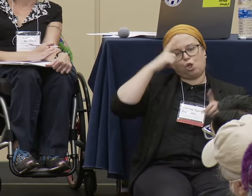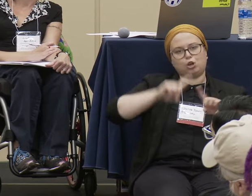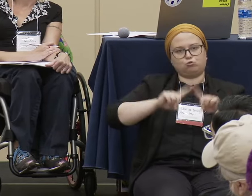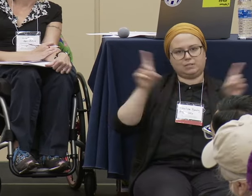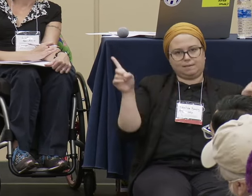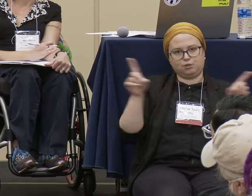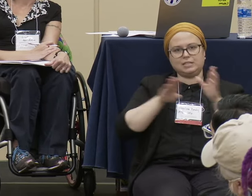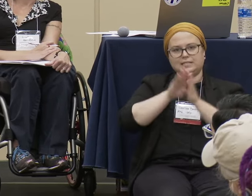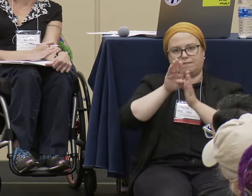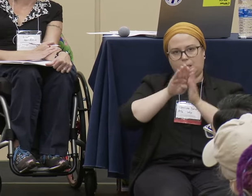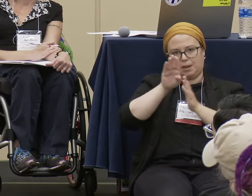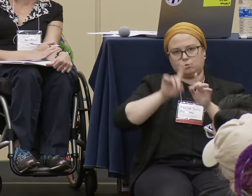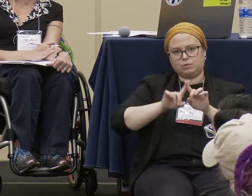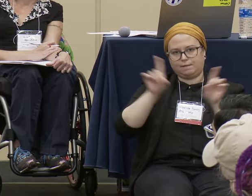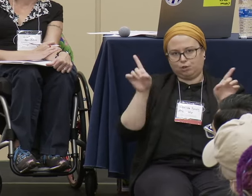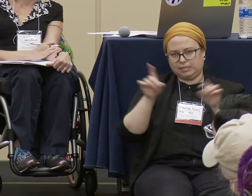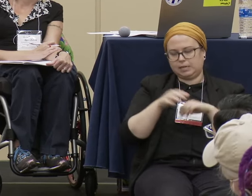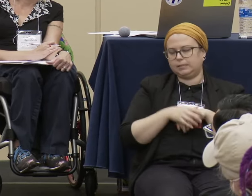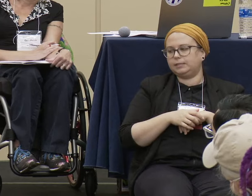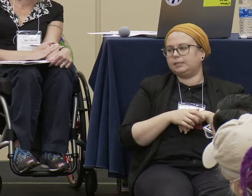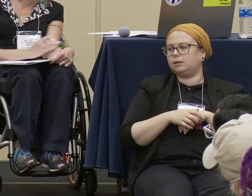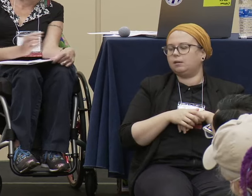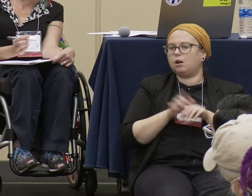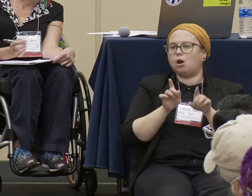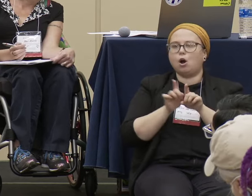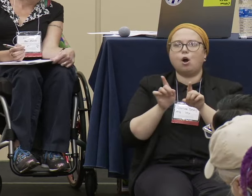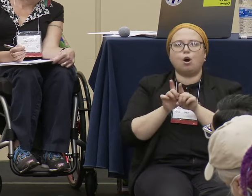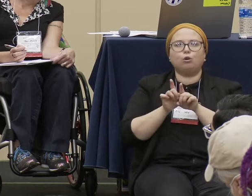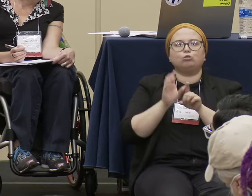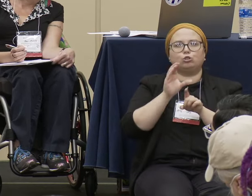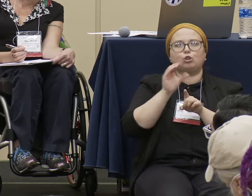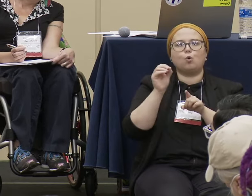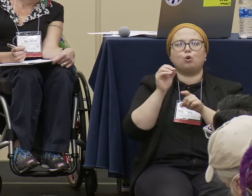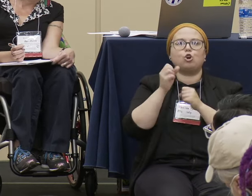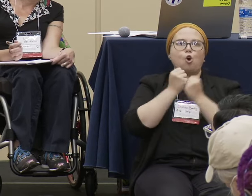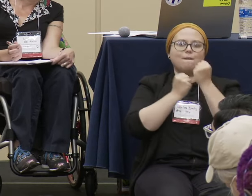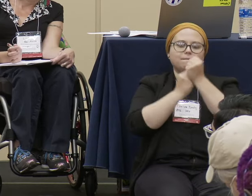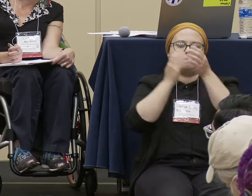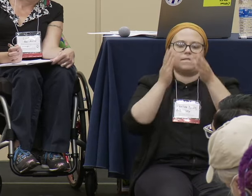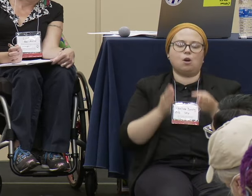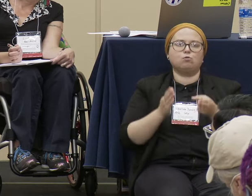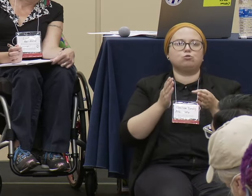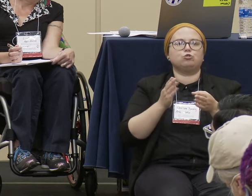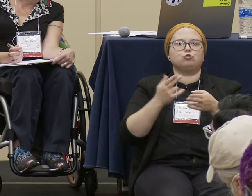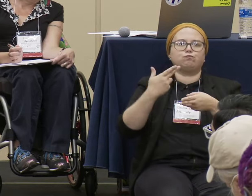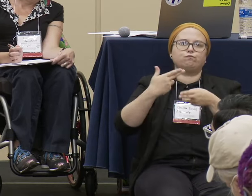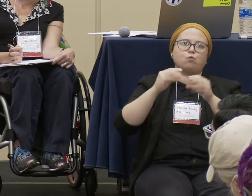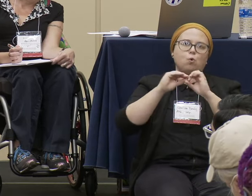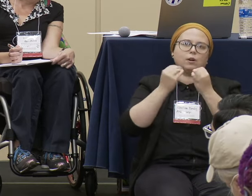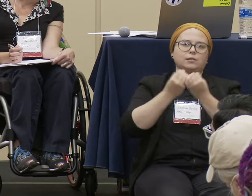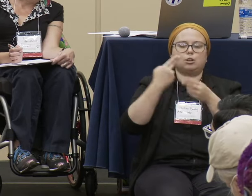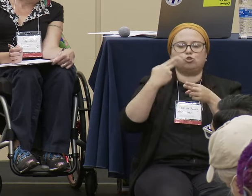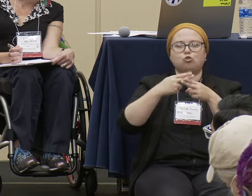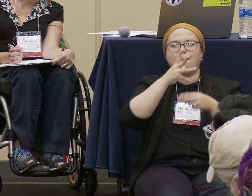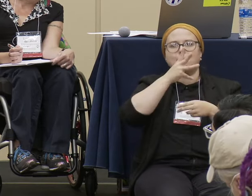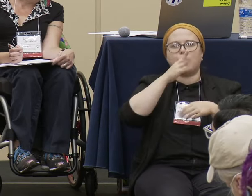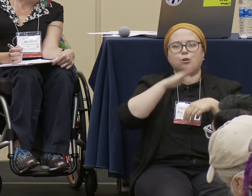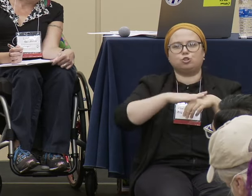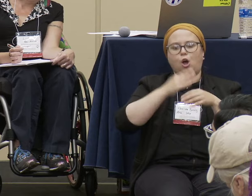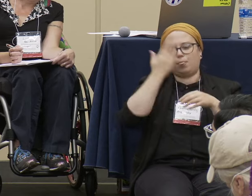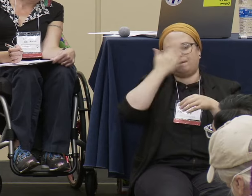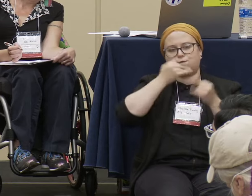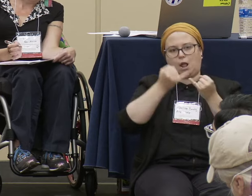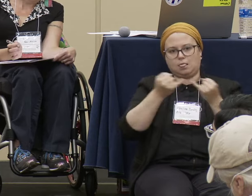developmental differences, and also a co-founder of Mothers on the Frontline. And I would love to hear your